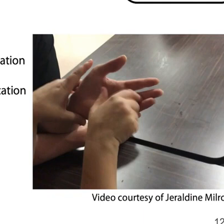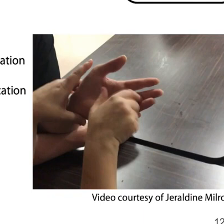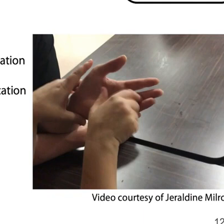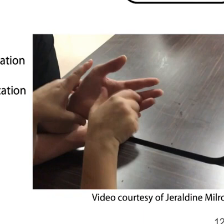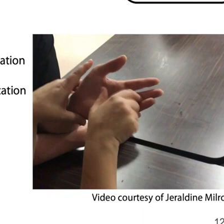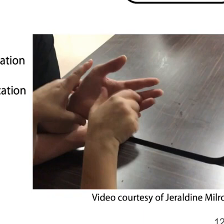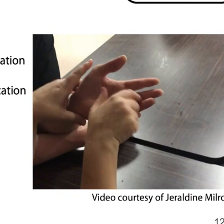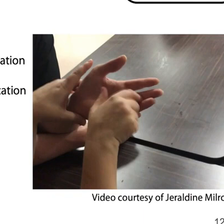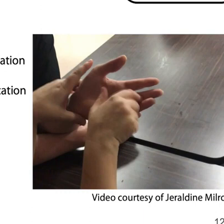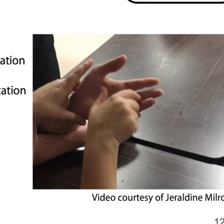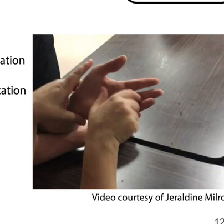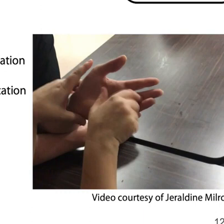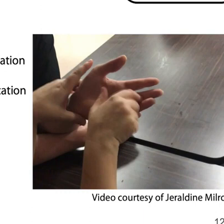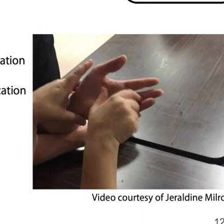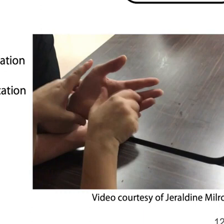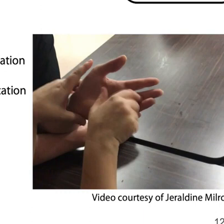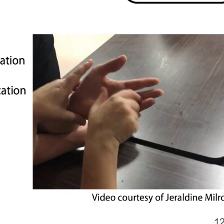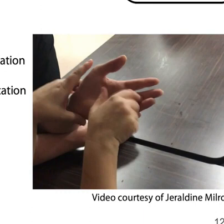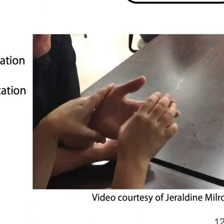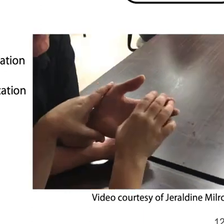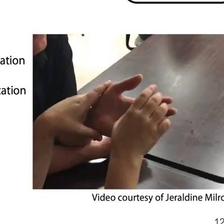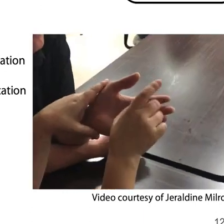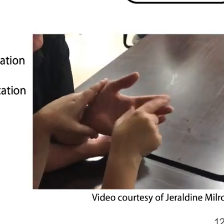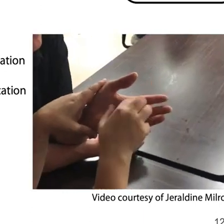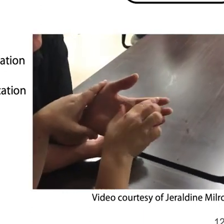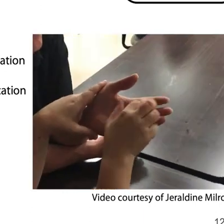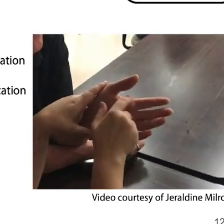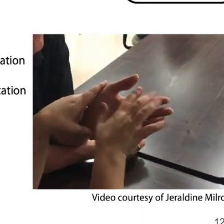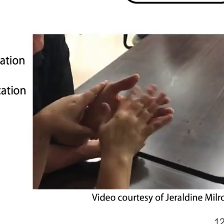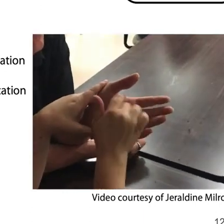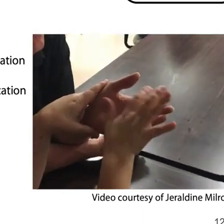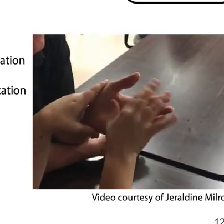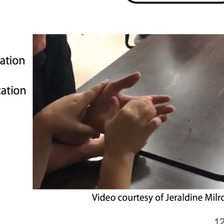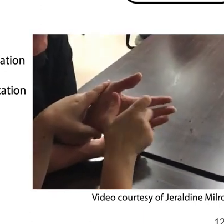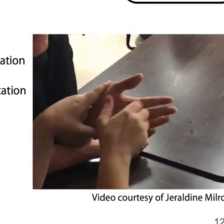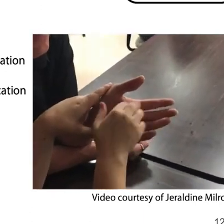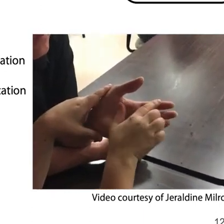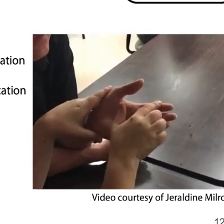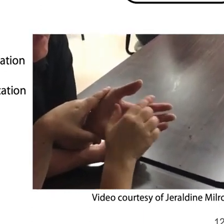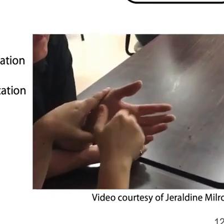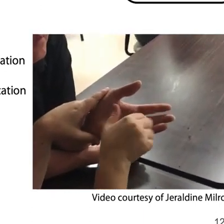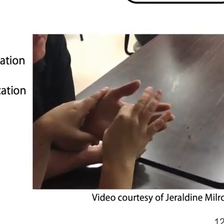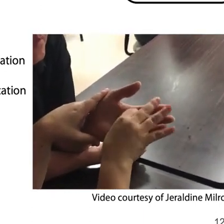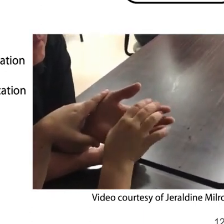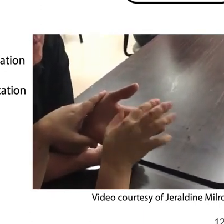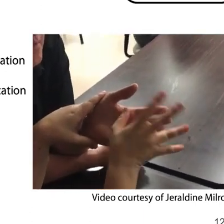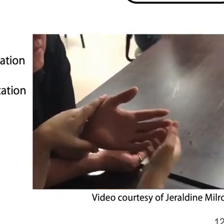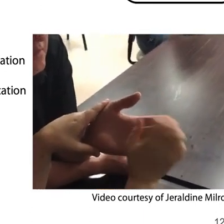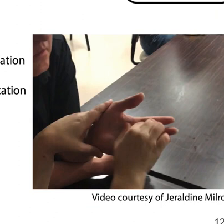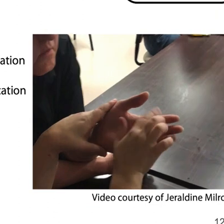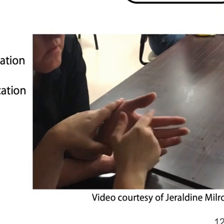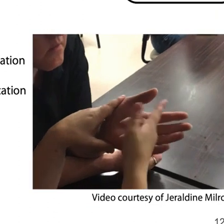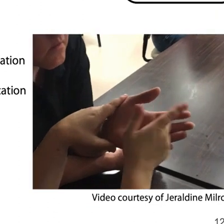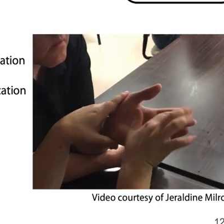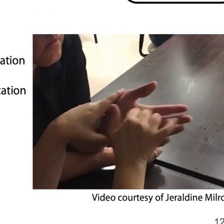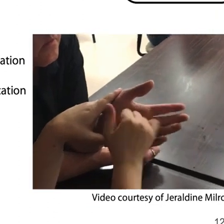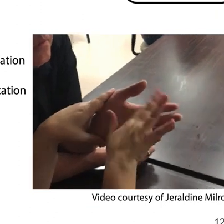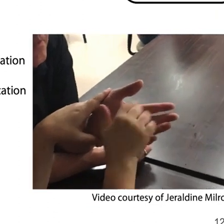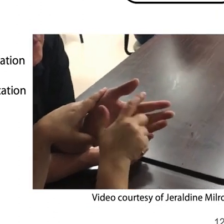signers. We further envision supporting real-time interpretation of TSL, where signing